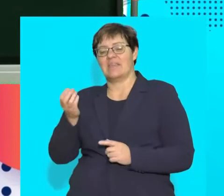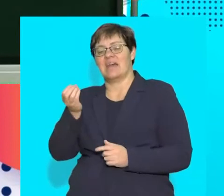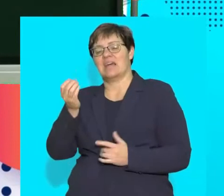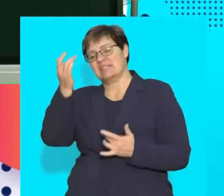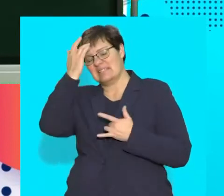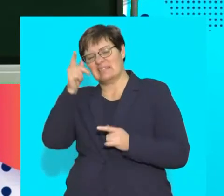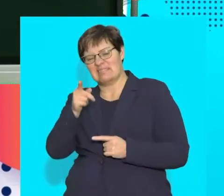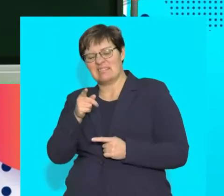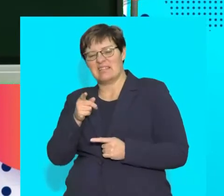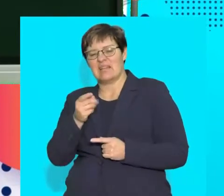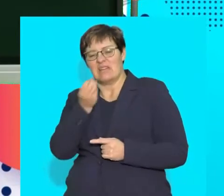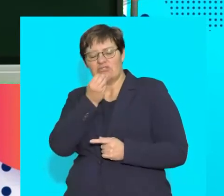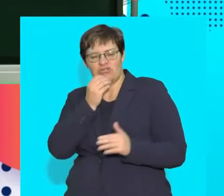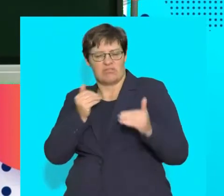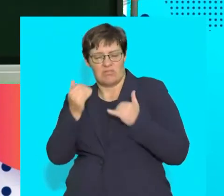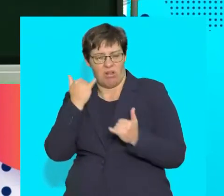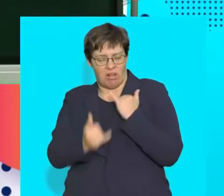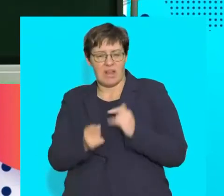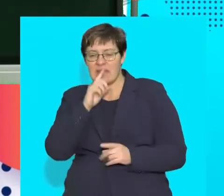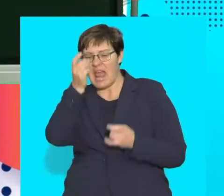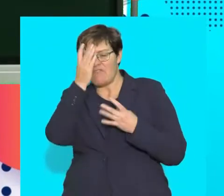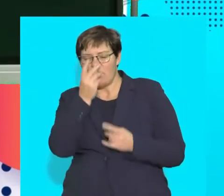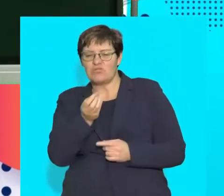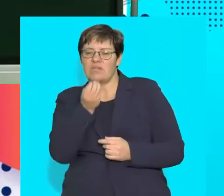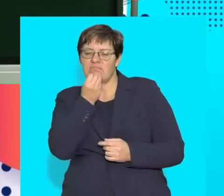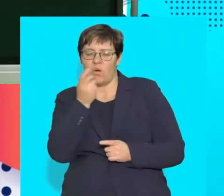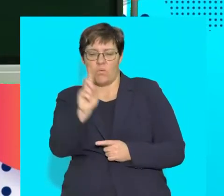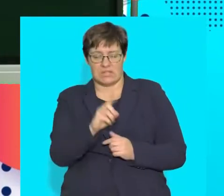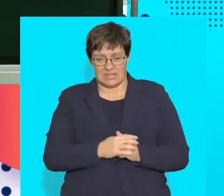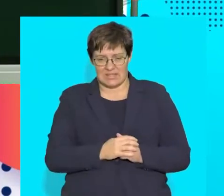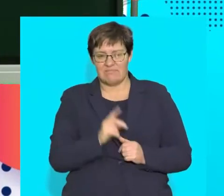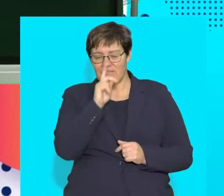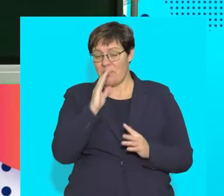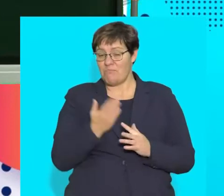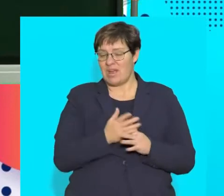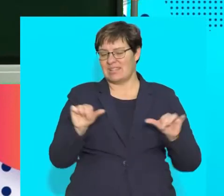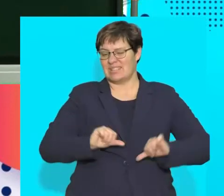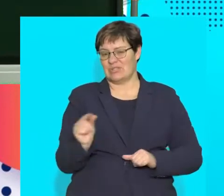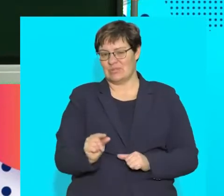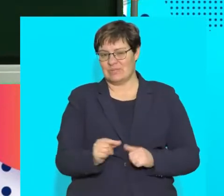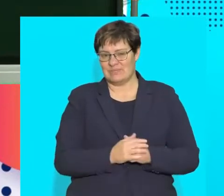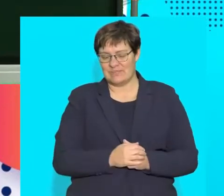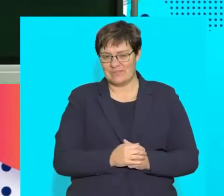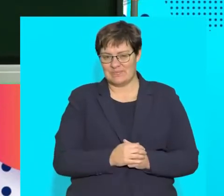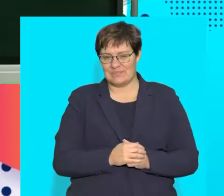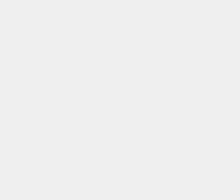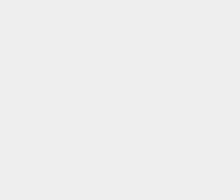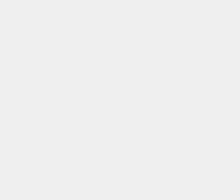disorders and spend some time looking at what nutritional information is. So have a little comfort break, and I'll see you back in a little.